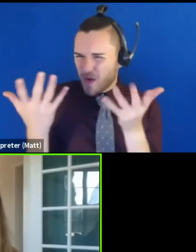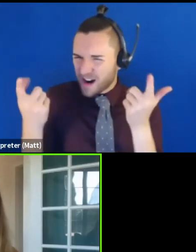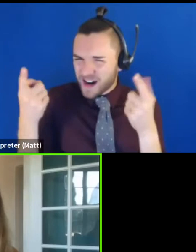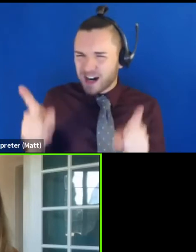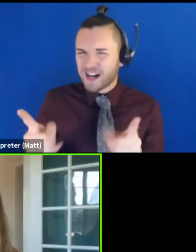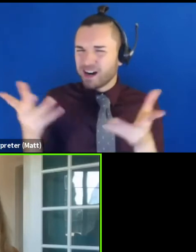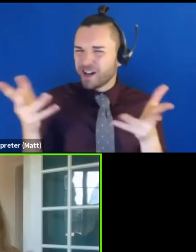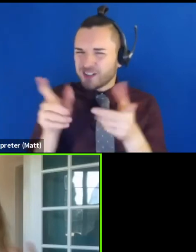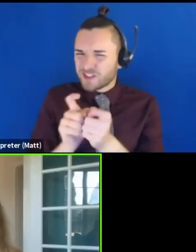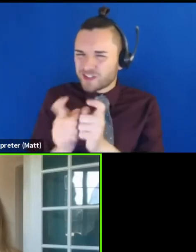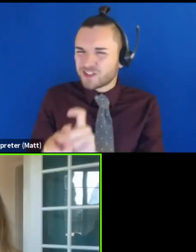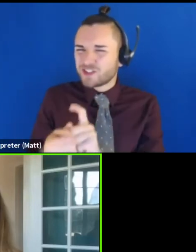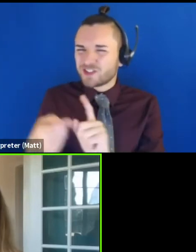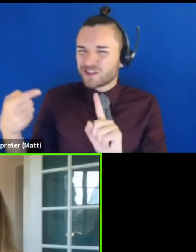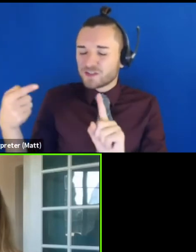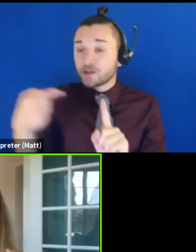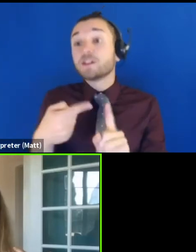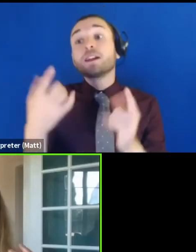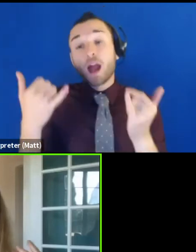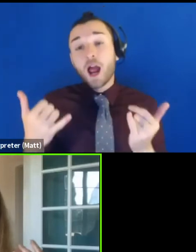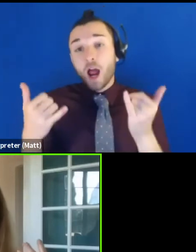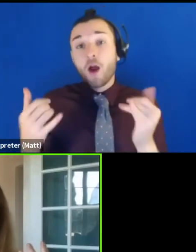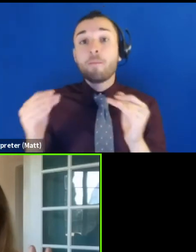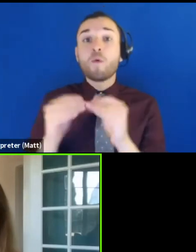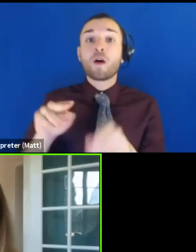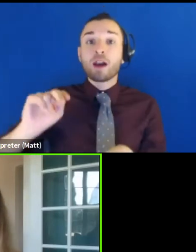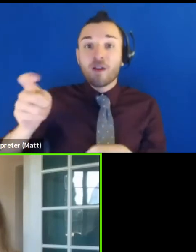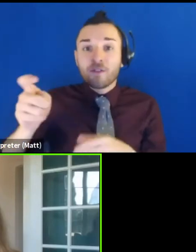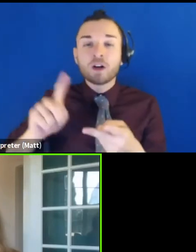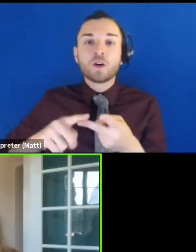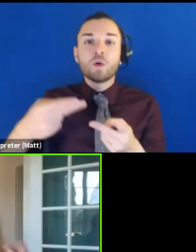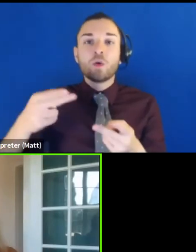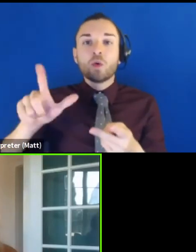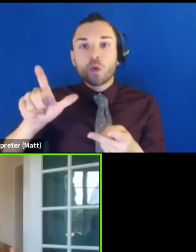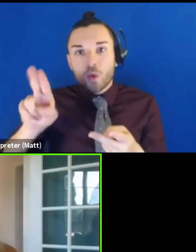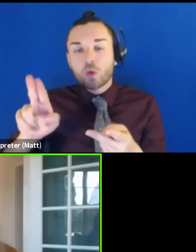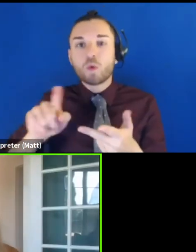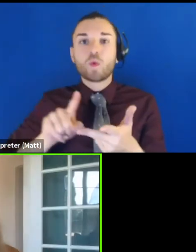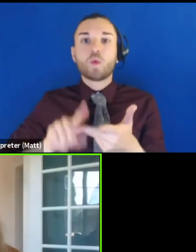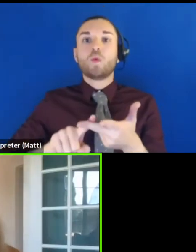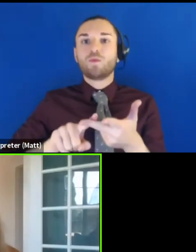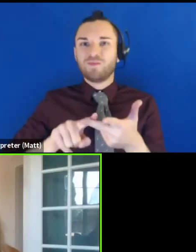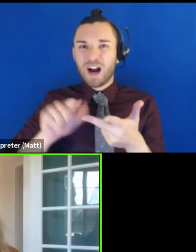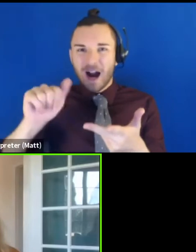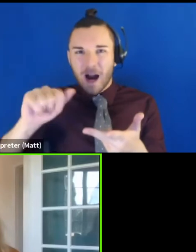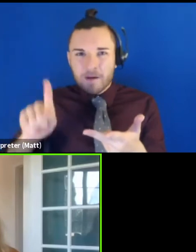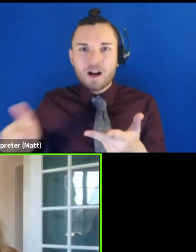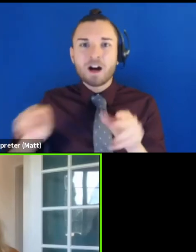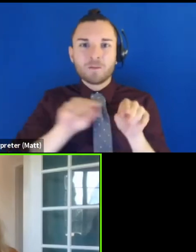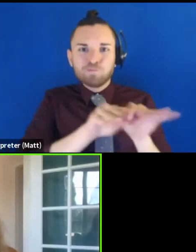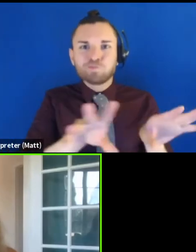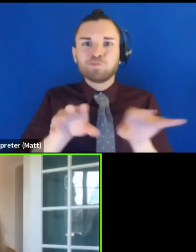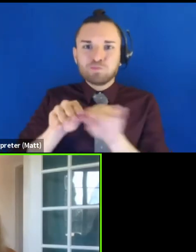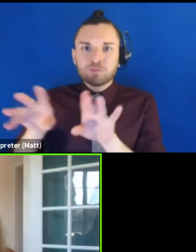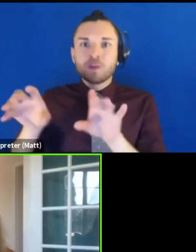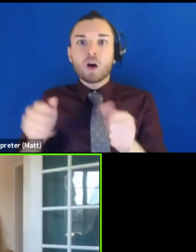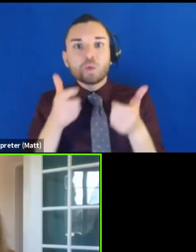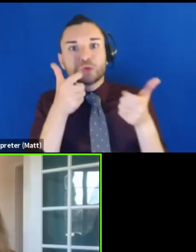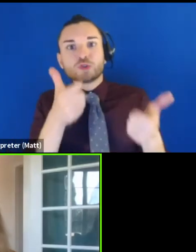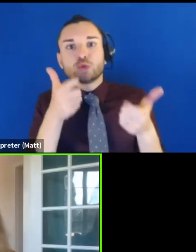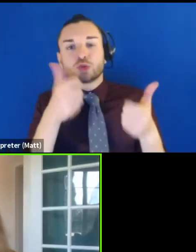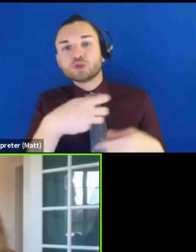about the streaming platforms and how the marketplace itself changed and created more creative freedom.